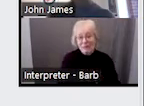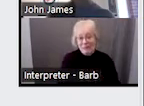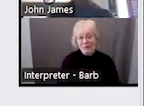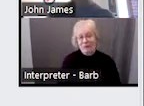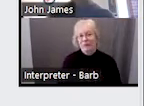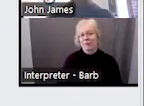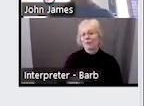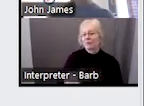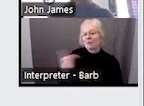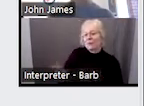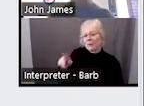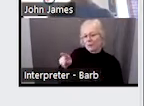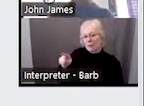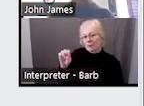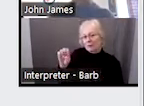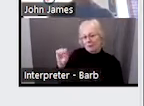How about you, Peach?